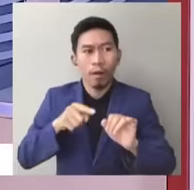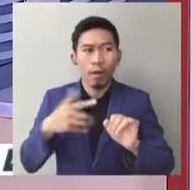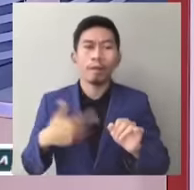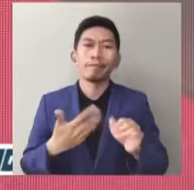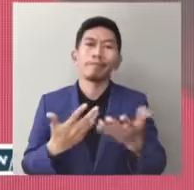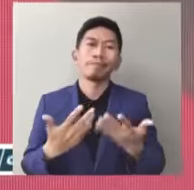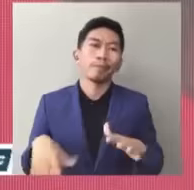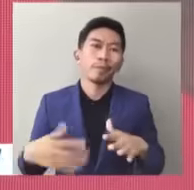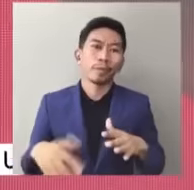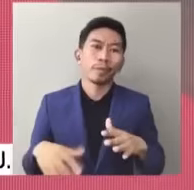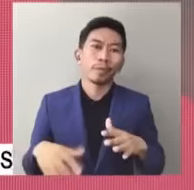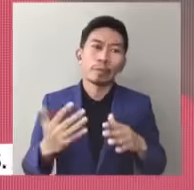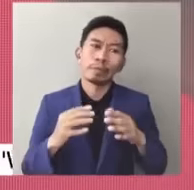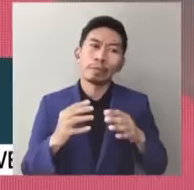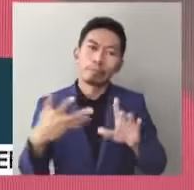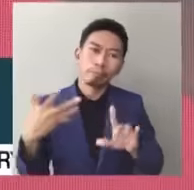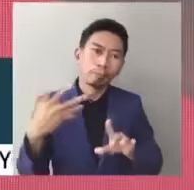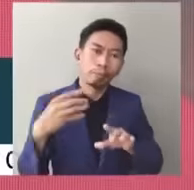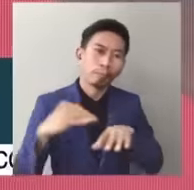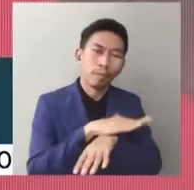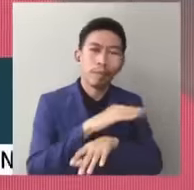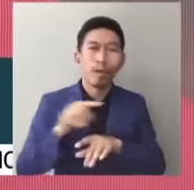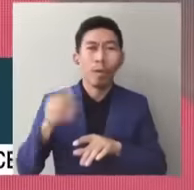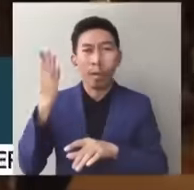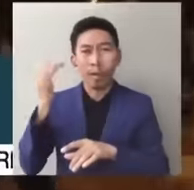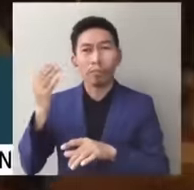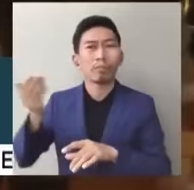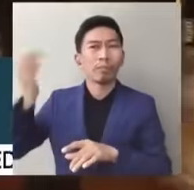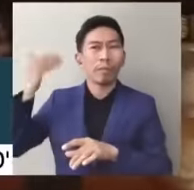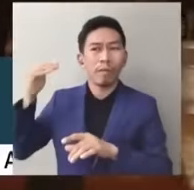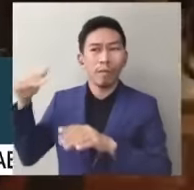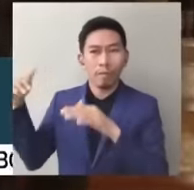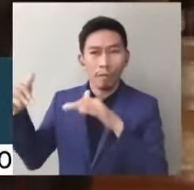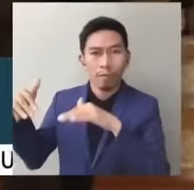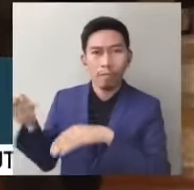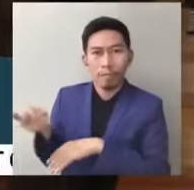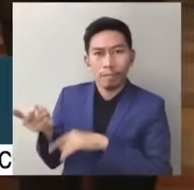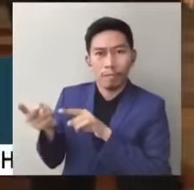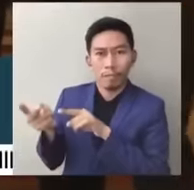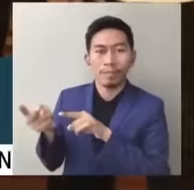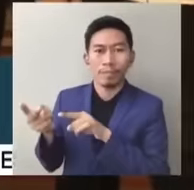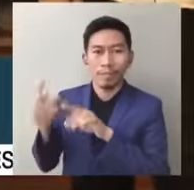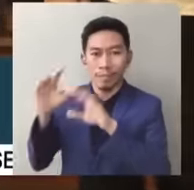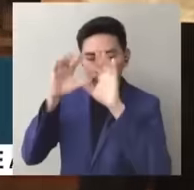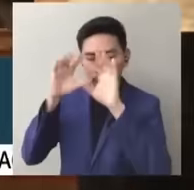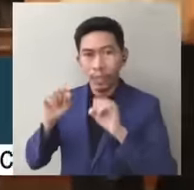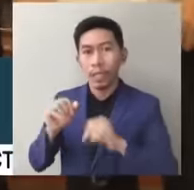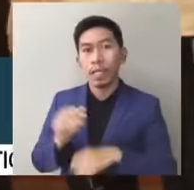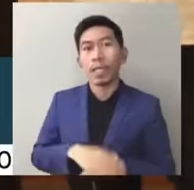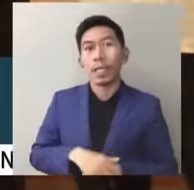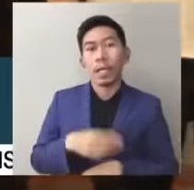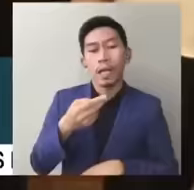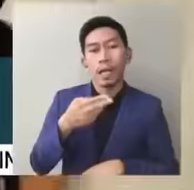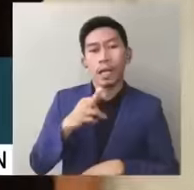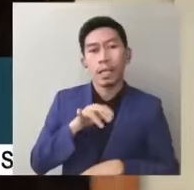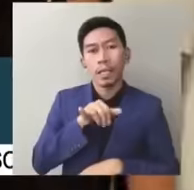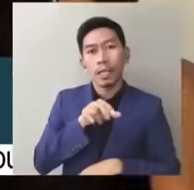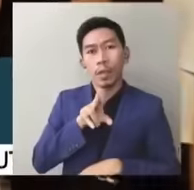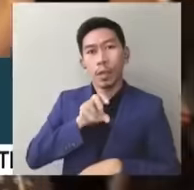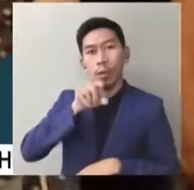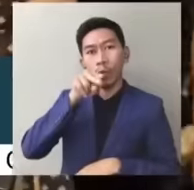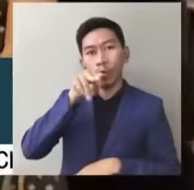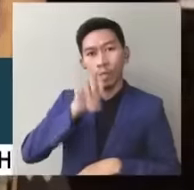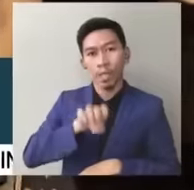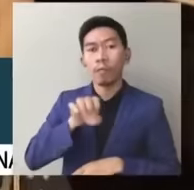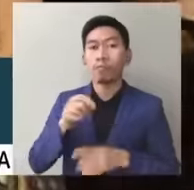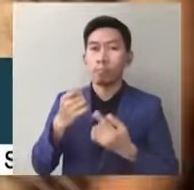his predecessor. It was Attorney Harry Roque, former spokesperson of former President Rodrigo Duterte, who confirmed that Duterte agreed